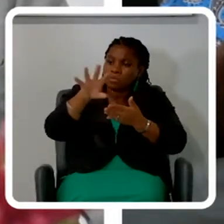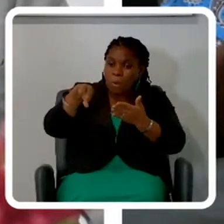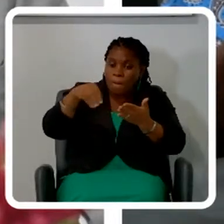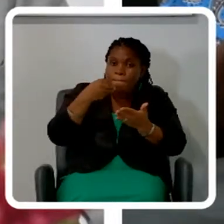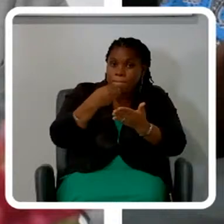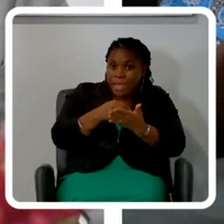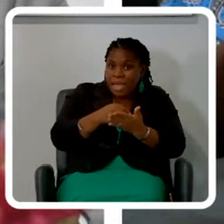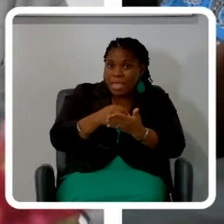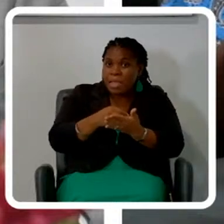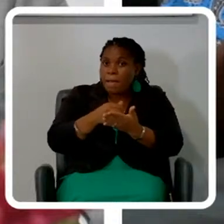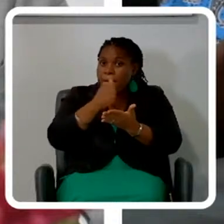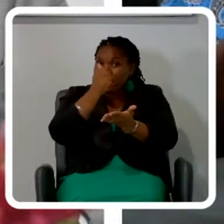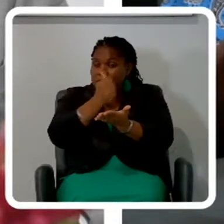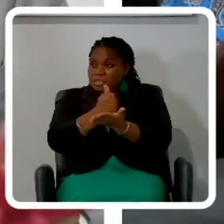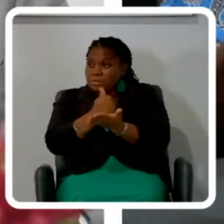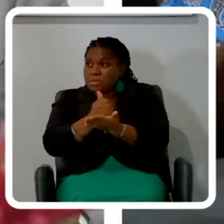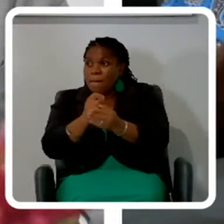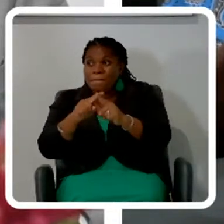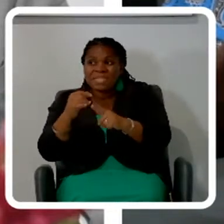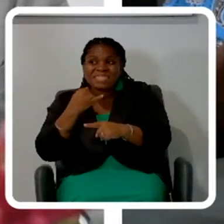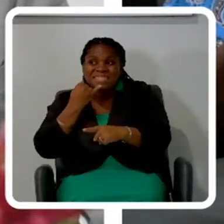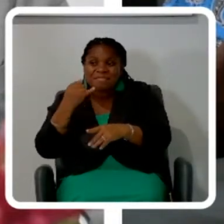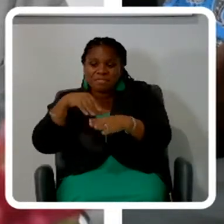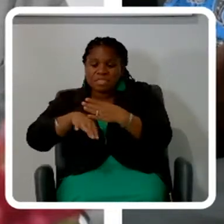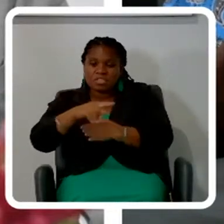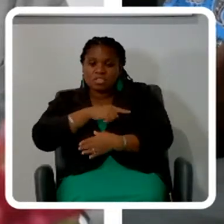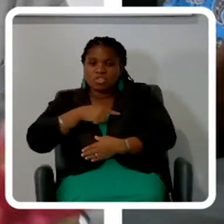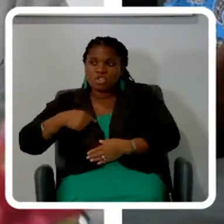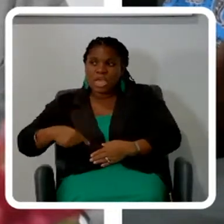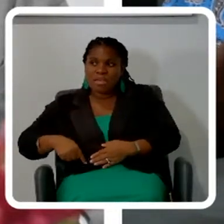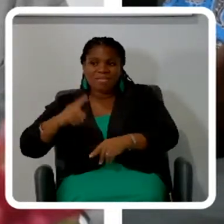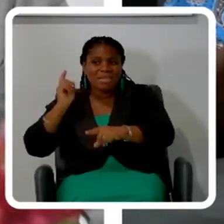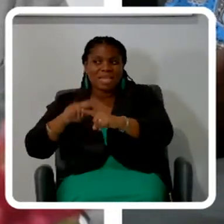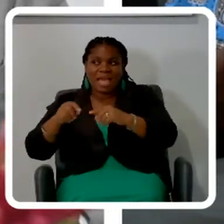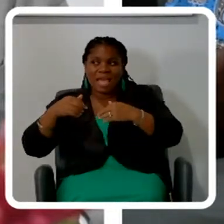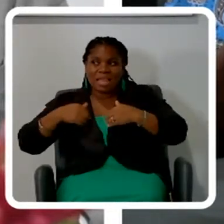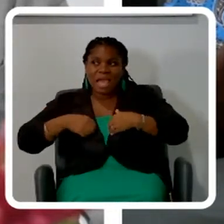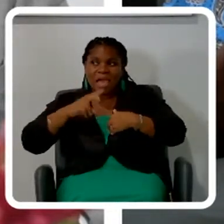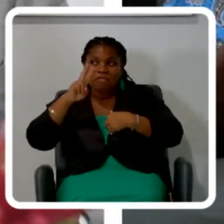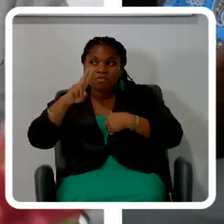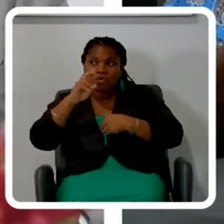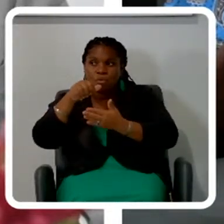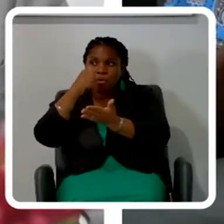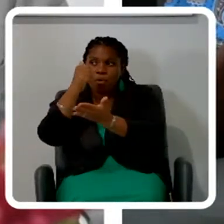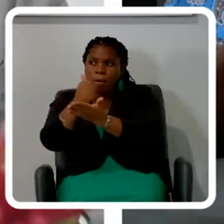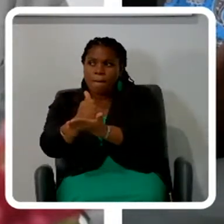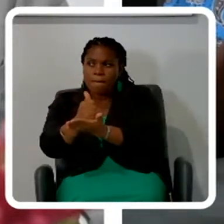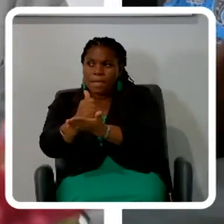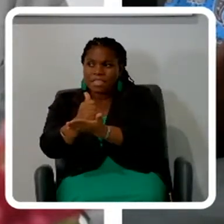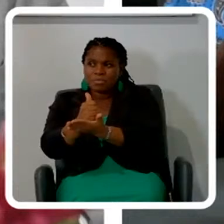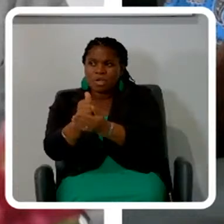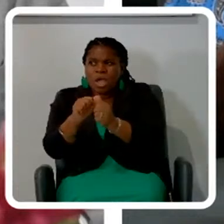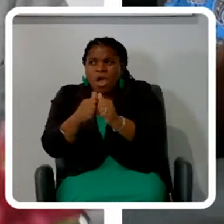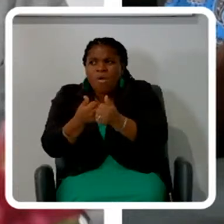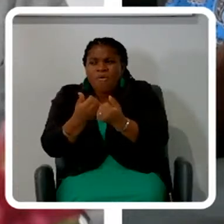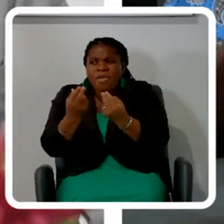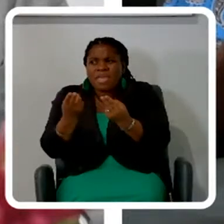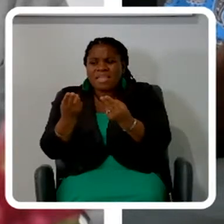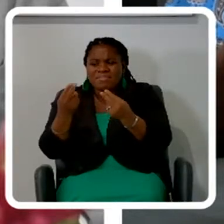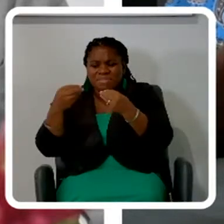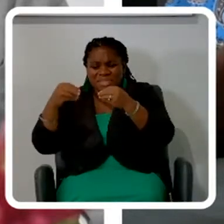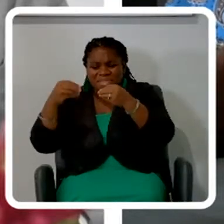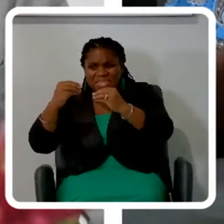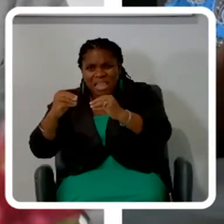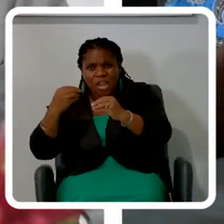that dual citizenship is illegal, how could that kind of operation be going on still? So that is why I